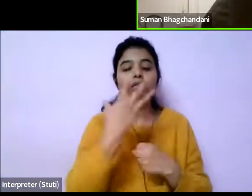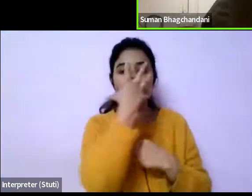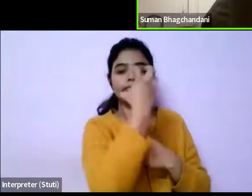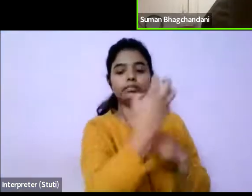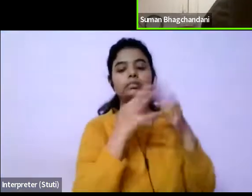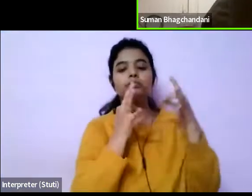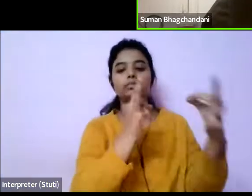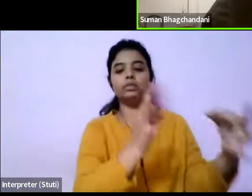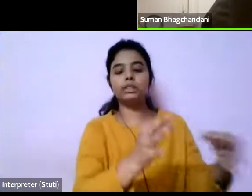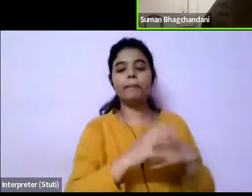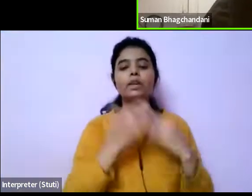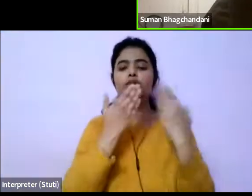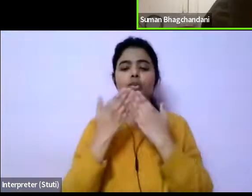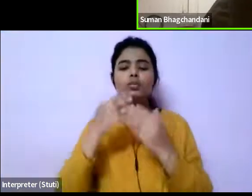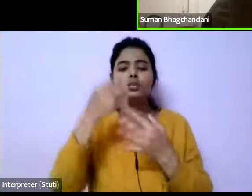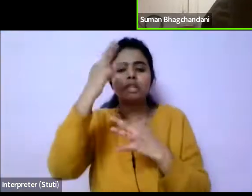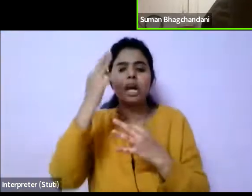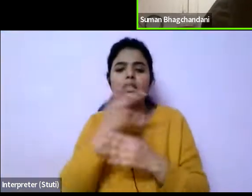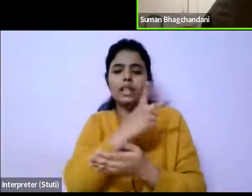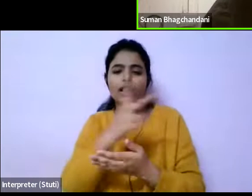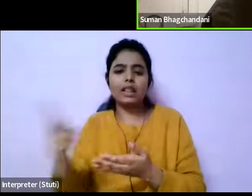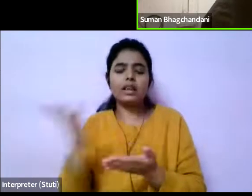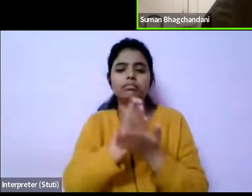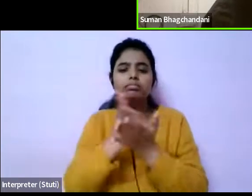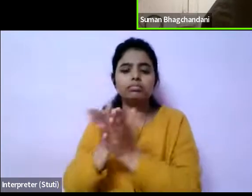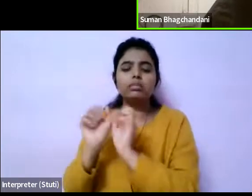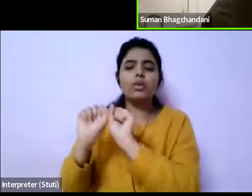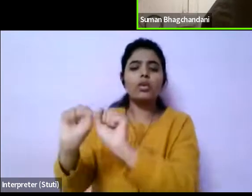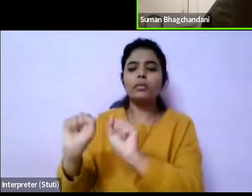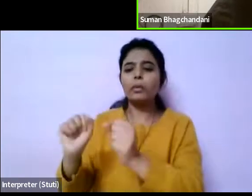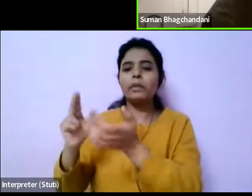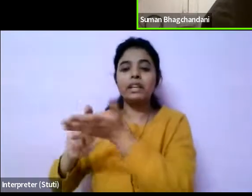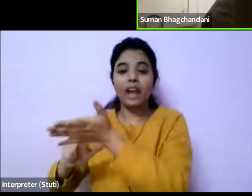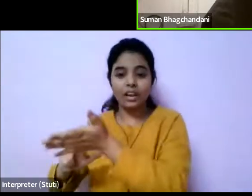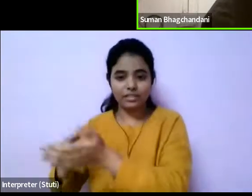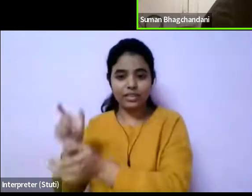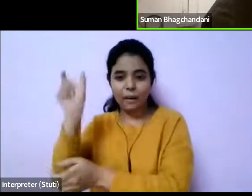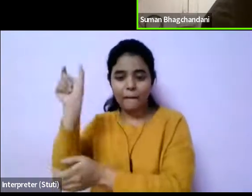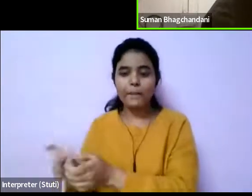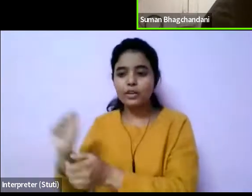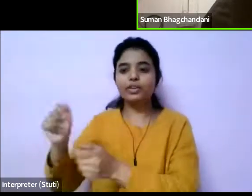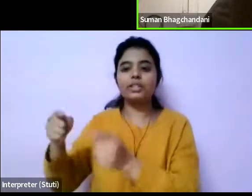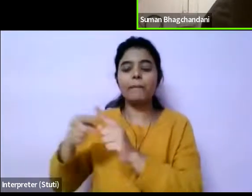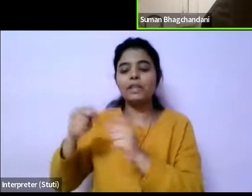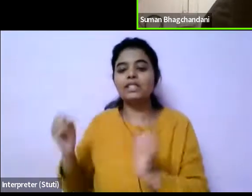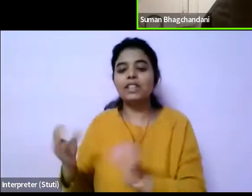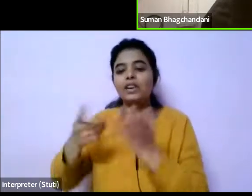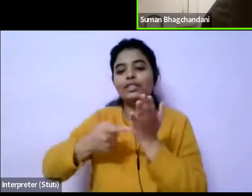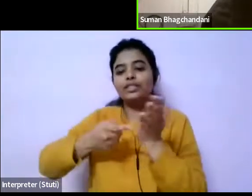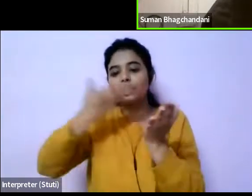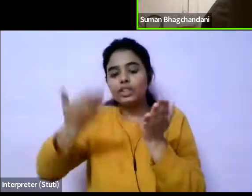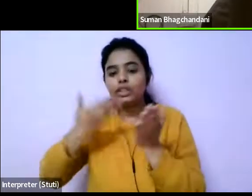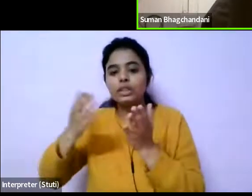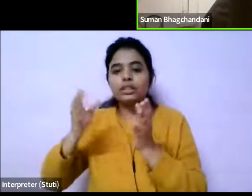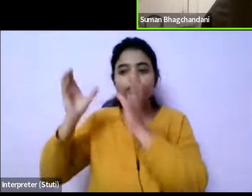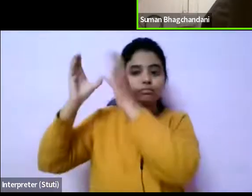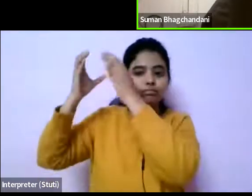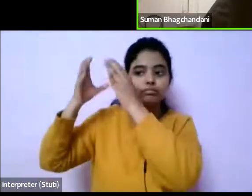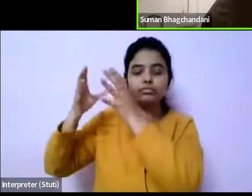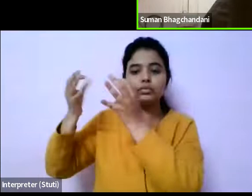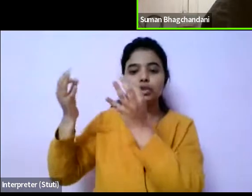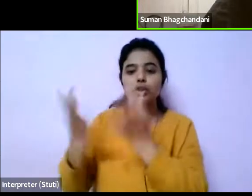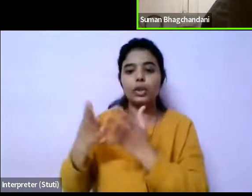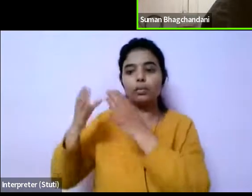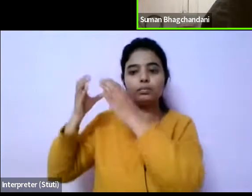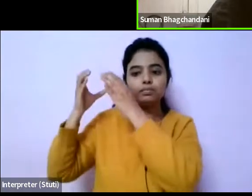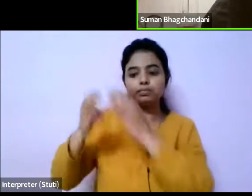school, unlike in most performing arts schools, keeps changing from Nagaraj as the initial instructor to senior students training new batches.